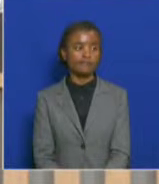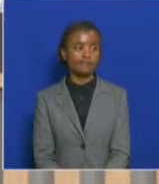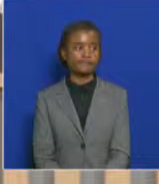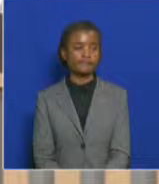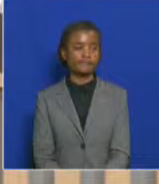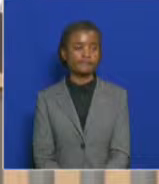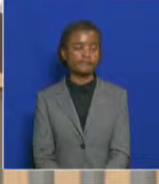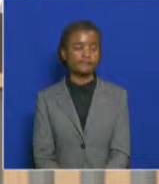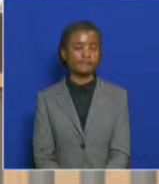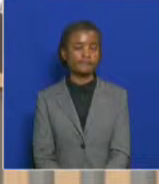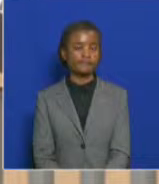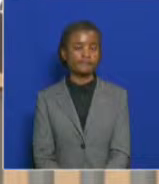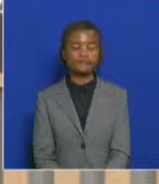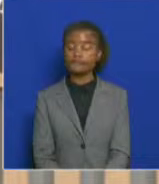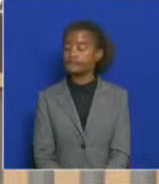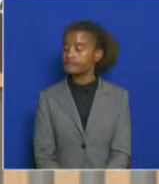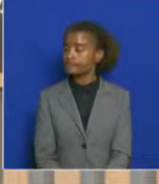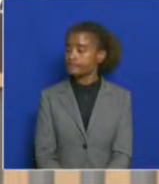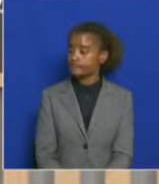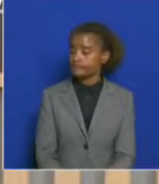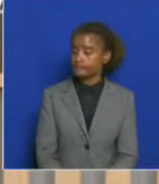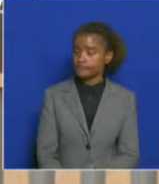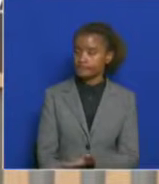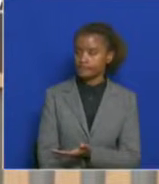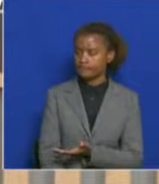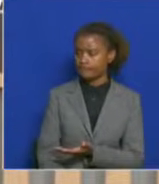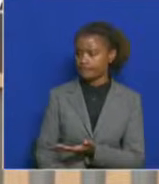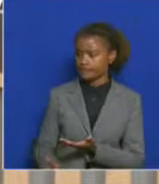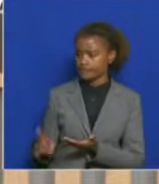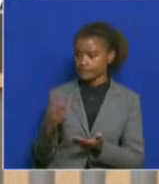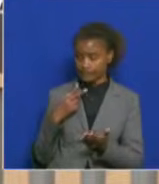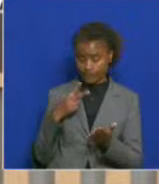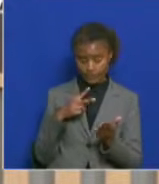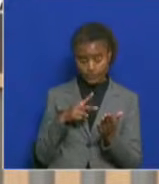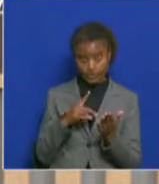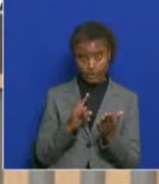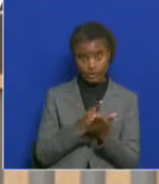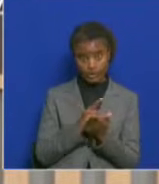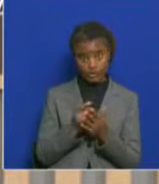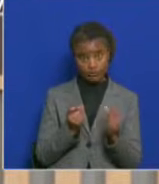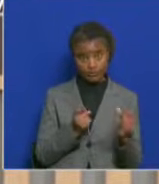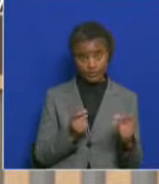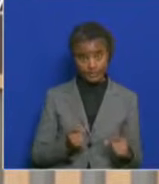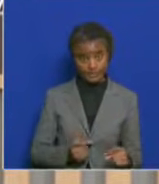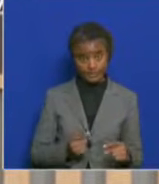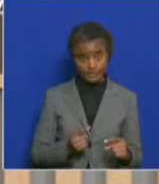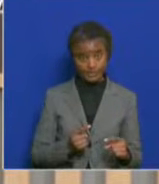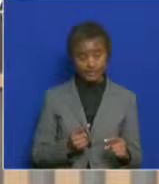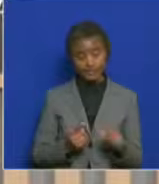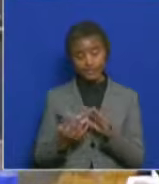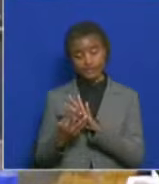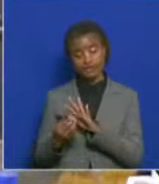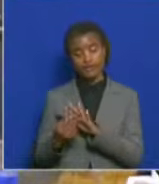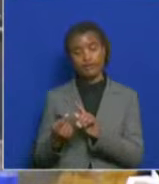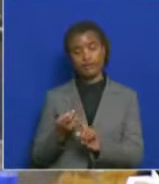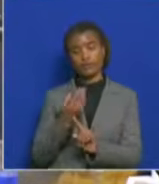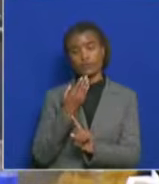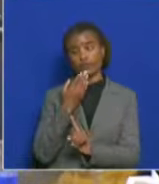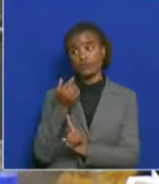Sasim, these are we're looking at chats downloaded from General Khan's phone, all of them. Is